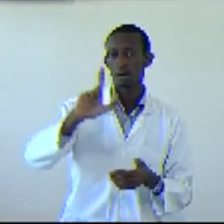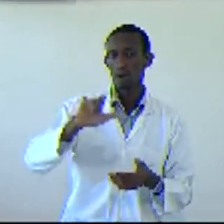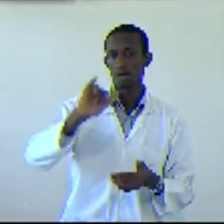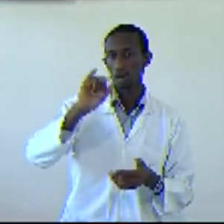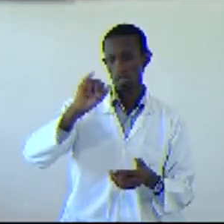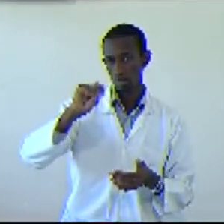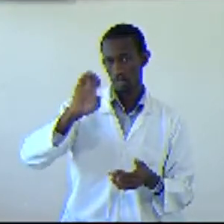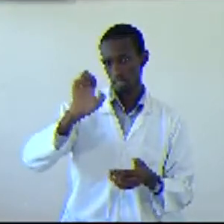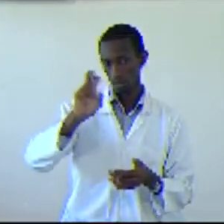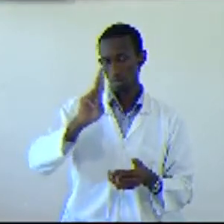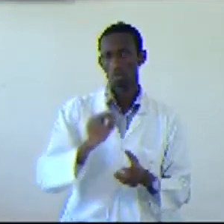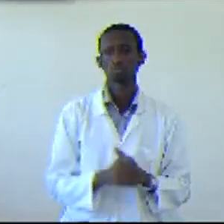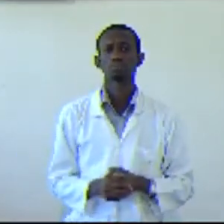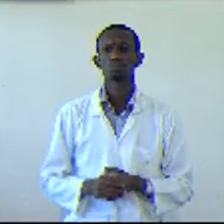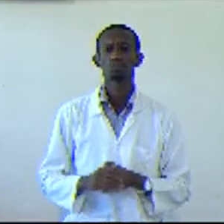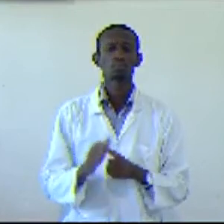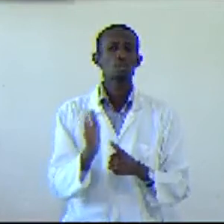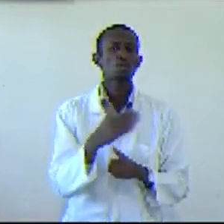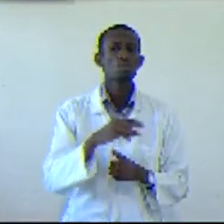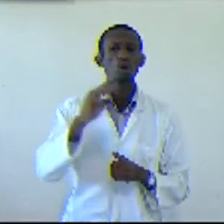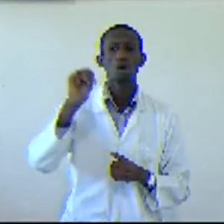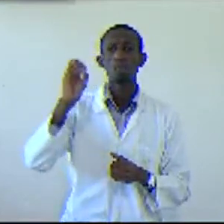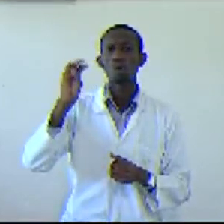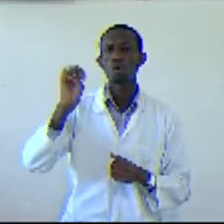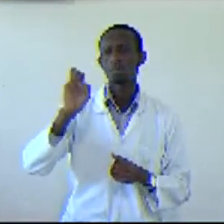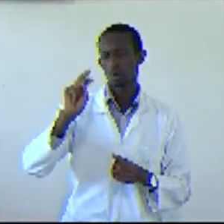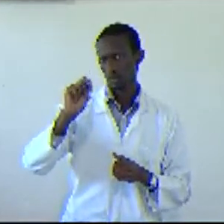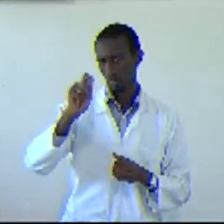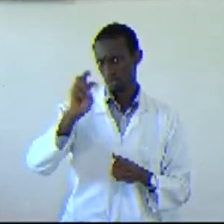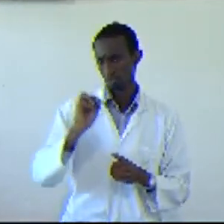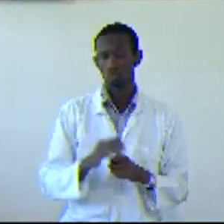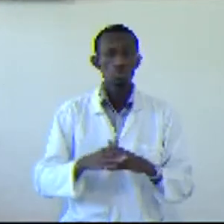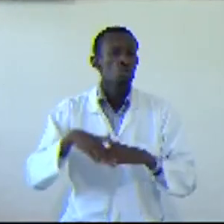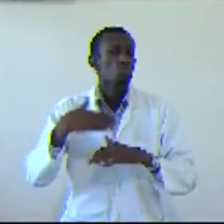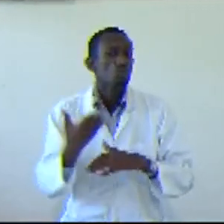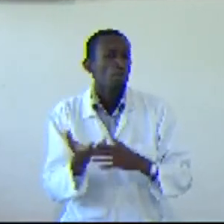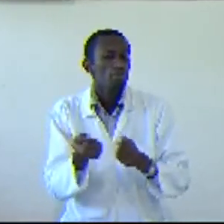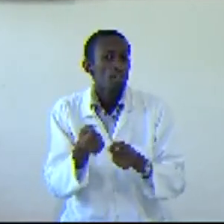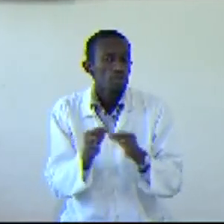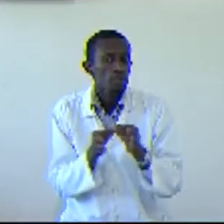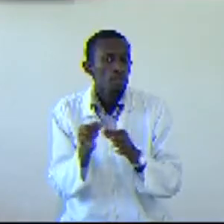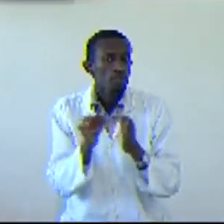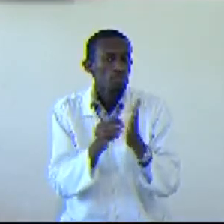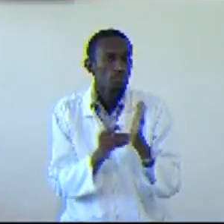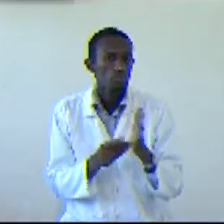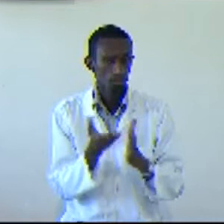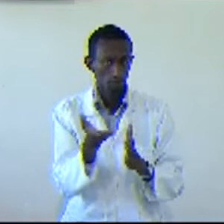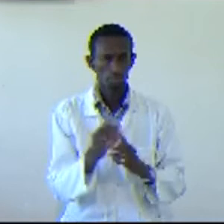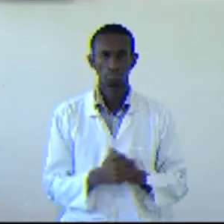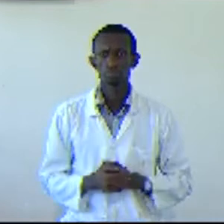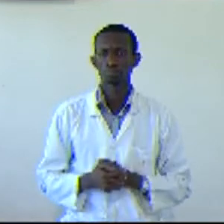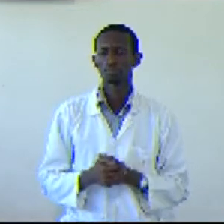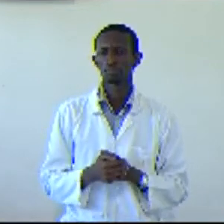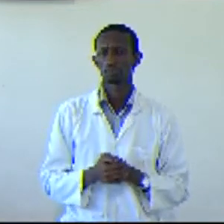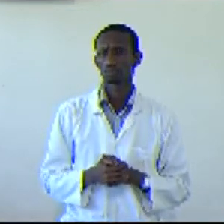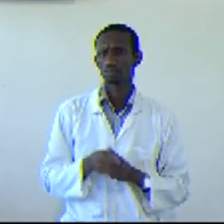Okay, students. So after we have this definition, so of course it is what I'm telling you there. So